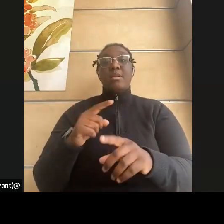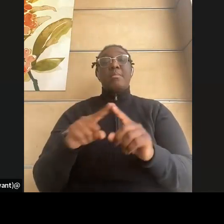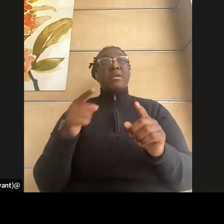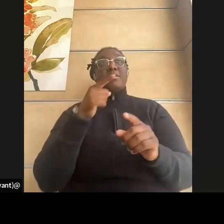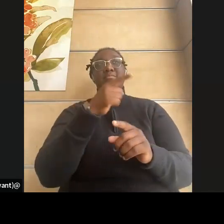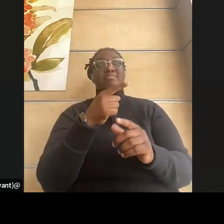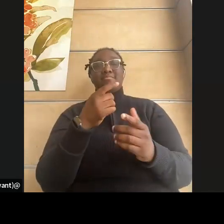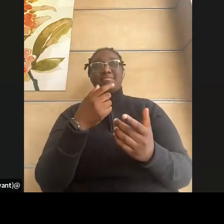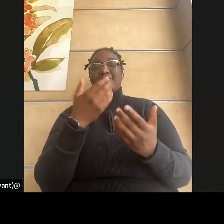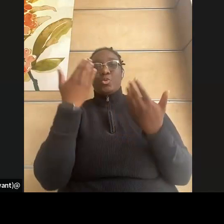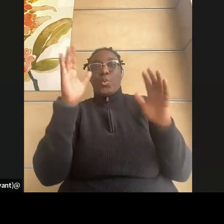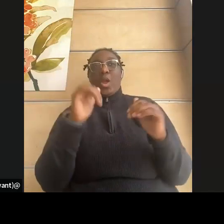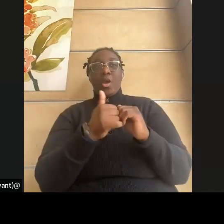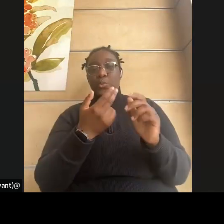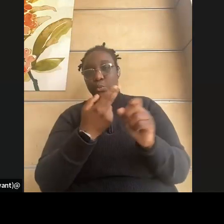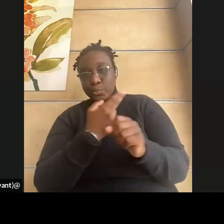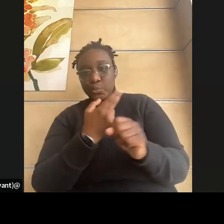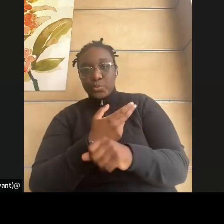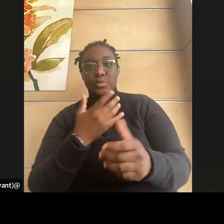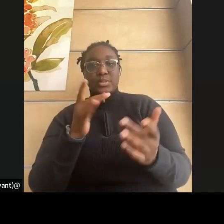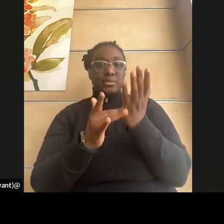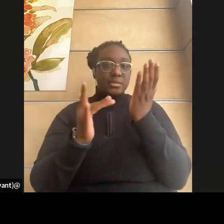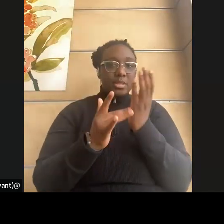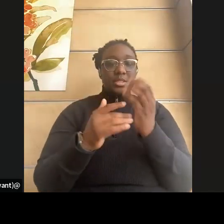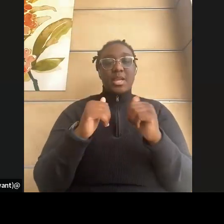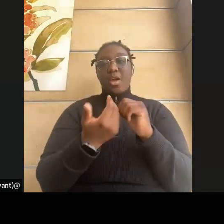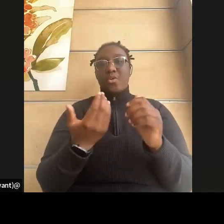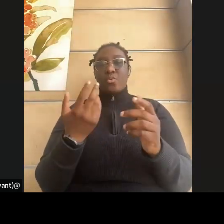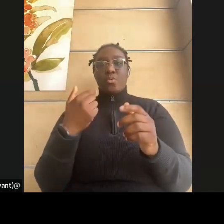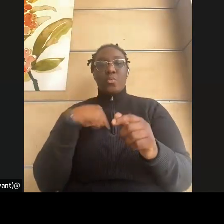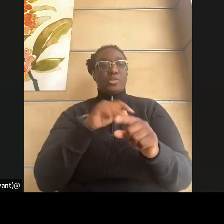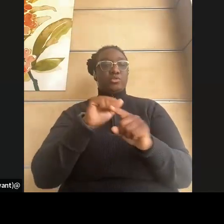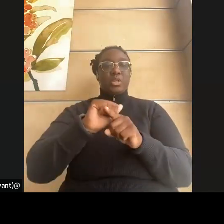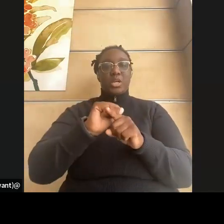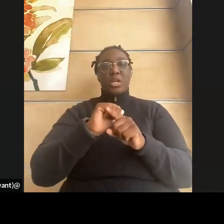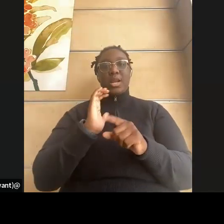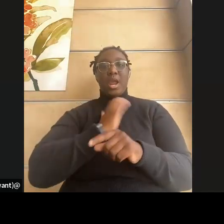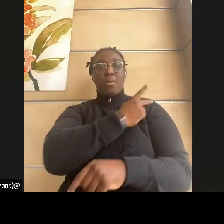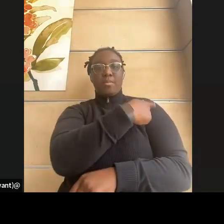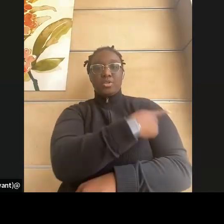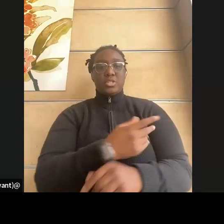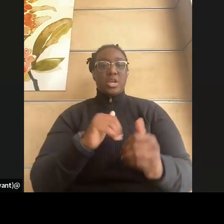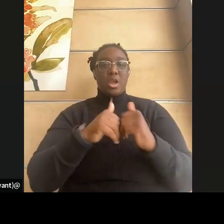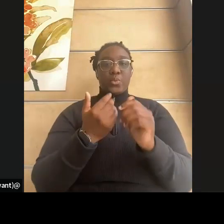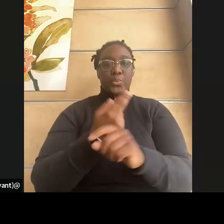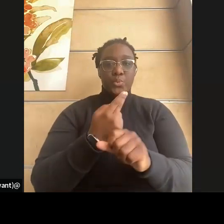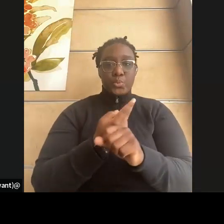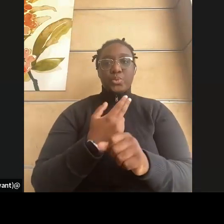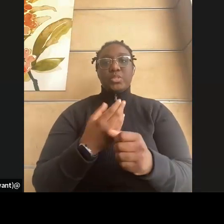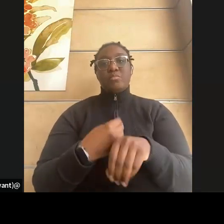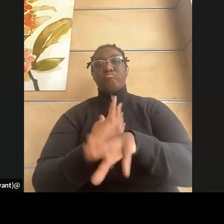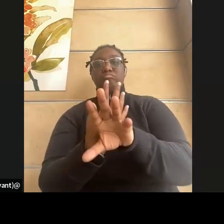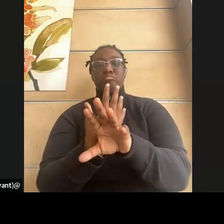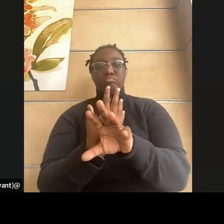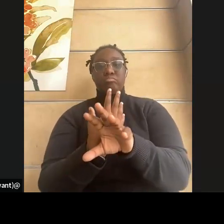also how do we train or educate our patients how to use the new virtual visit